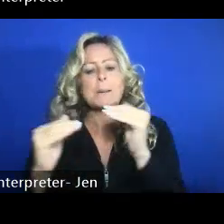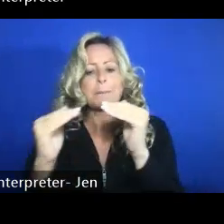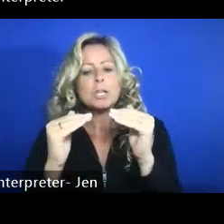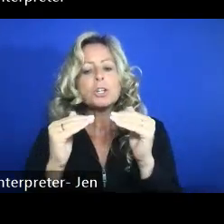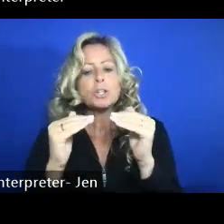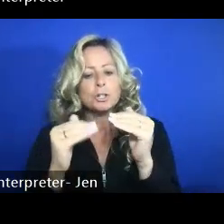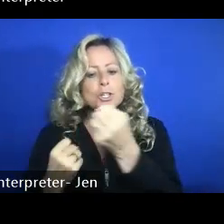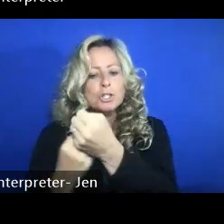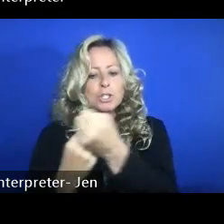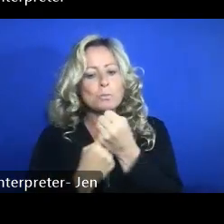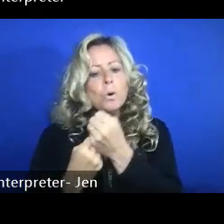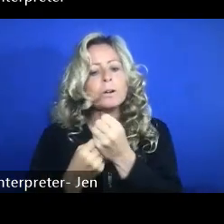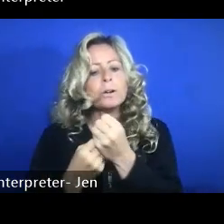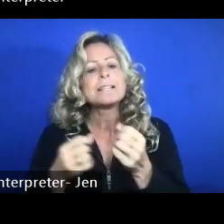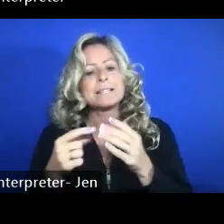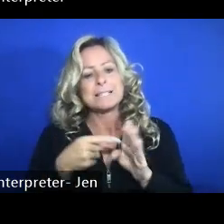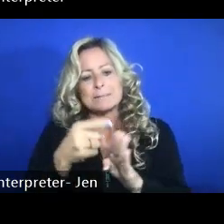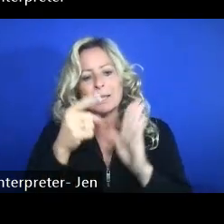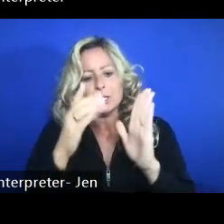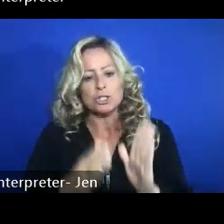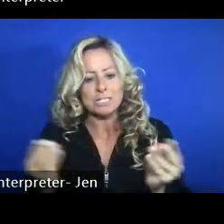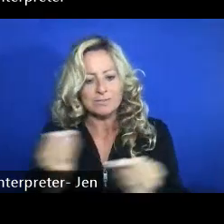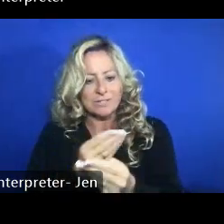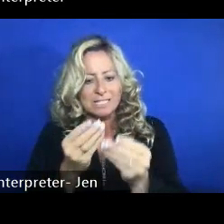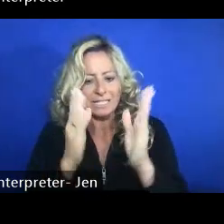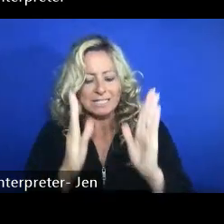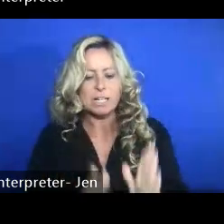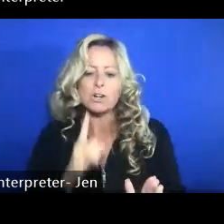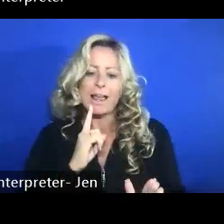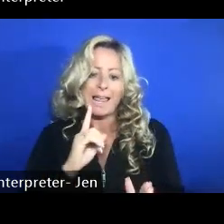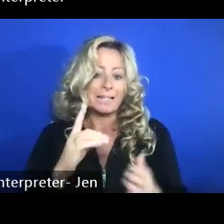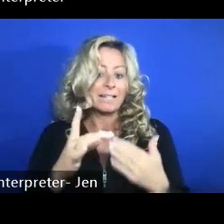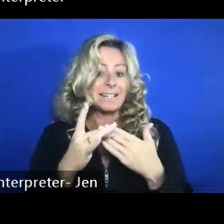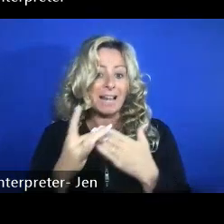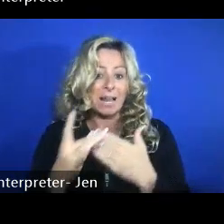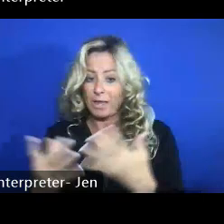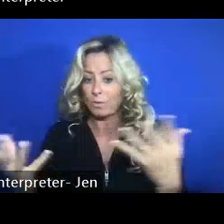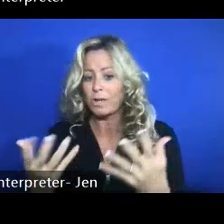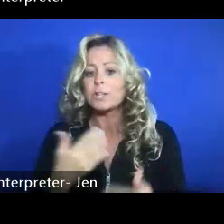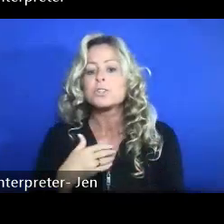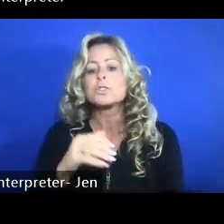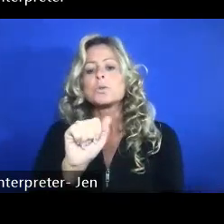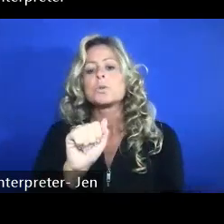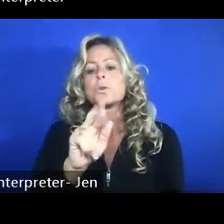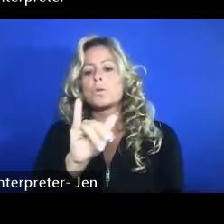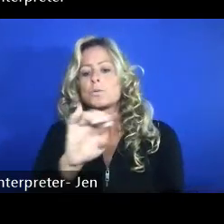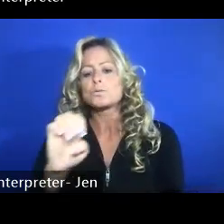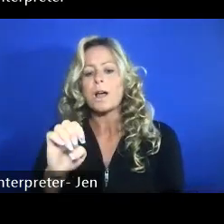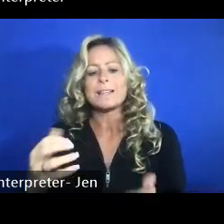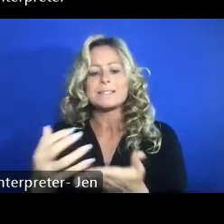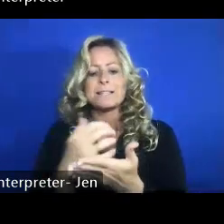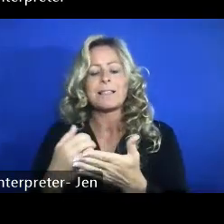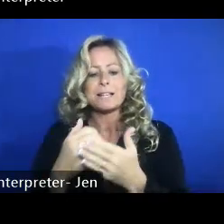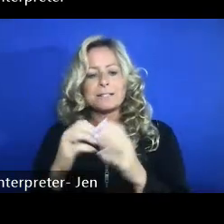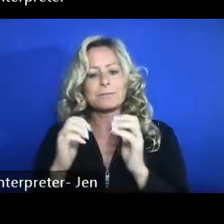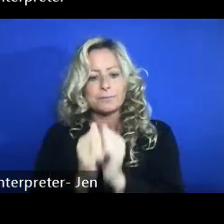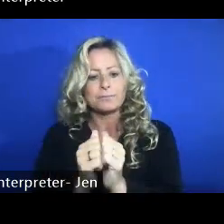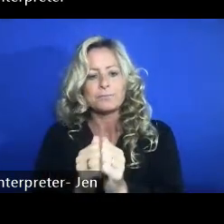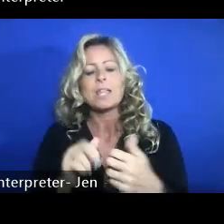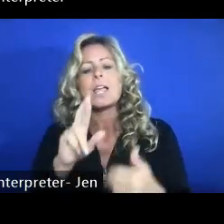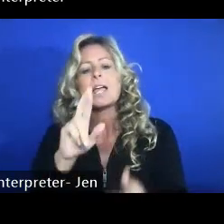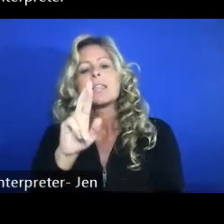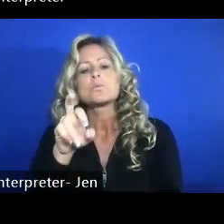specialist facilitator, and her work has led her to Arise Collective. We have Reverend Arlisha Simmons, who